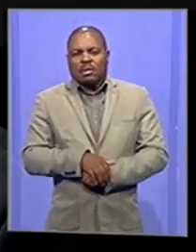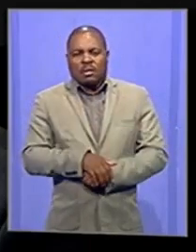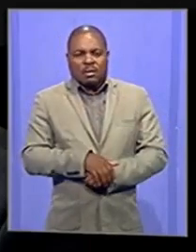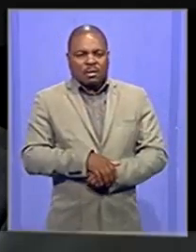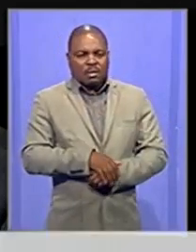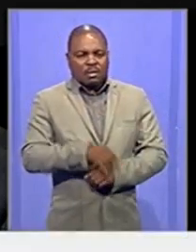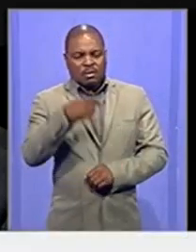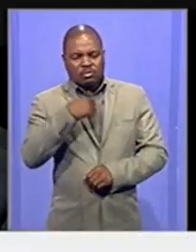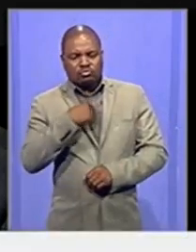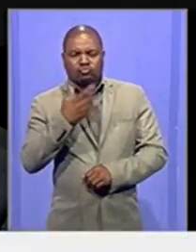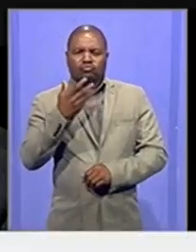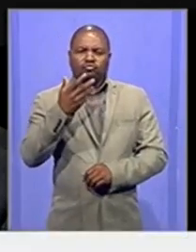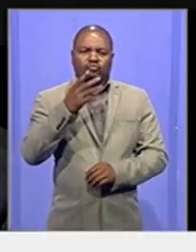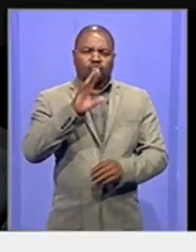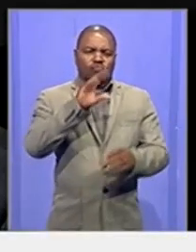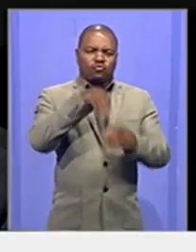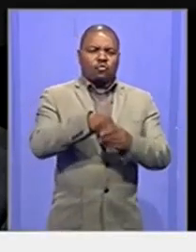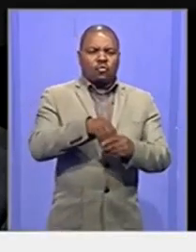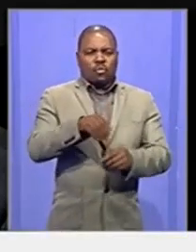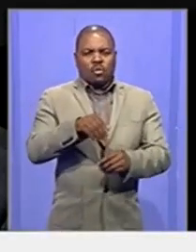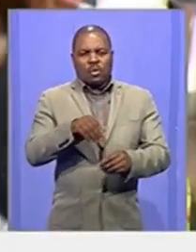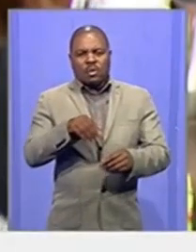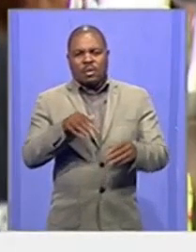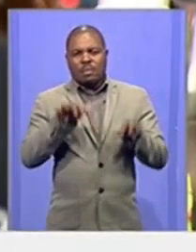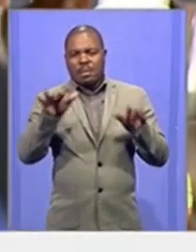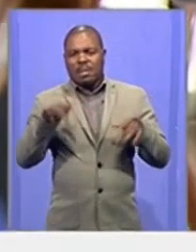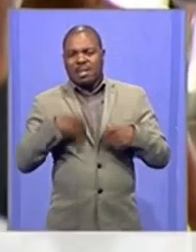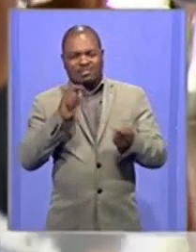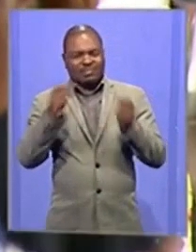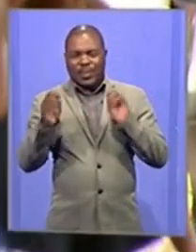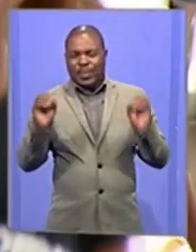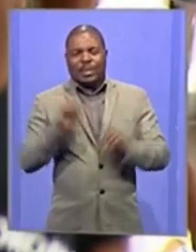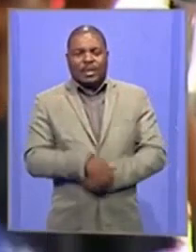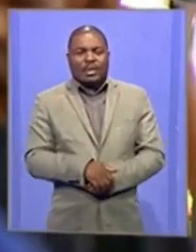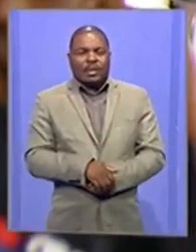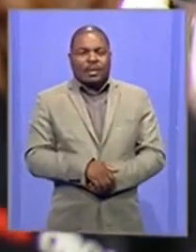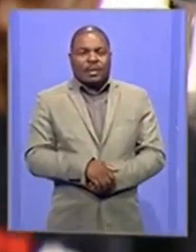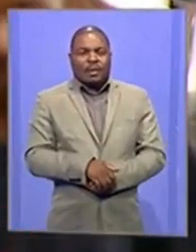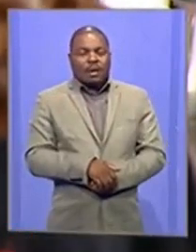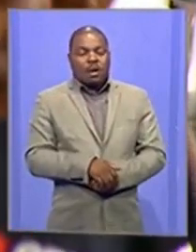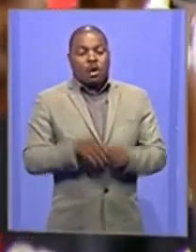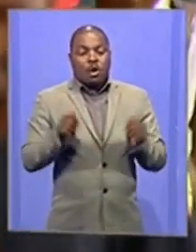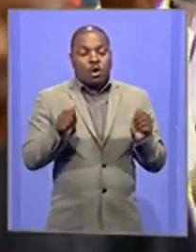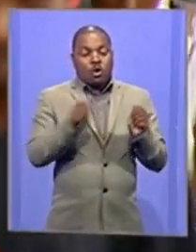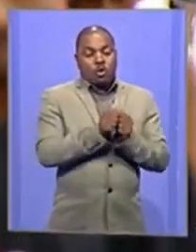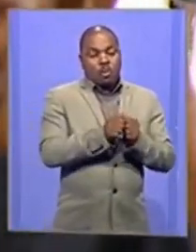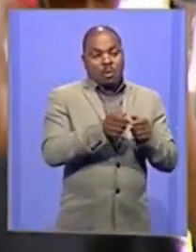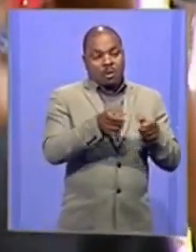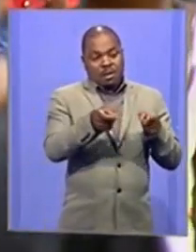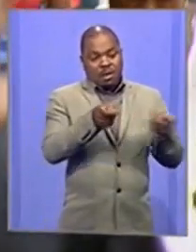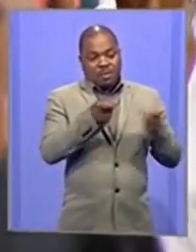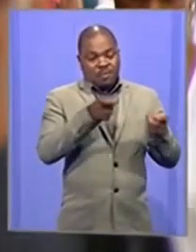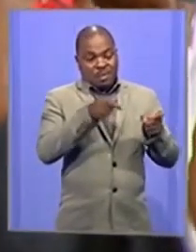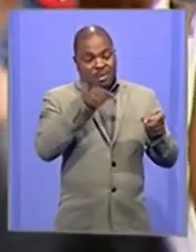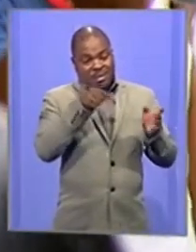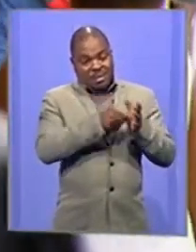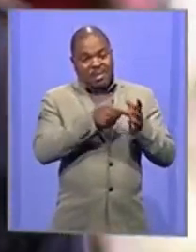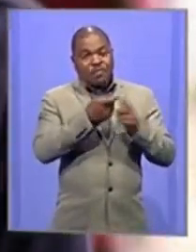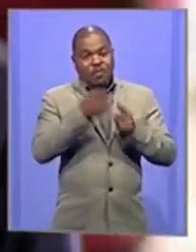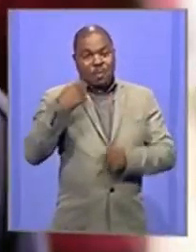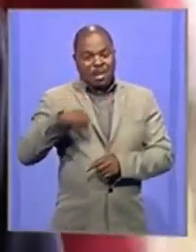trying to change people's lives. Jaanong jaaka dipuso tshwaraganelo di itshupile fa di se bonolo kwa